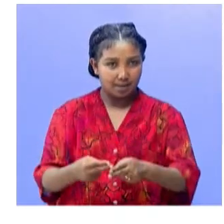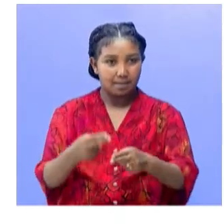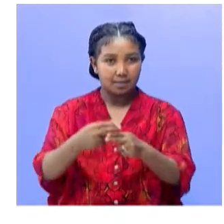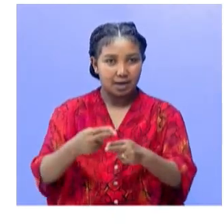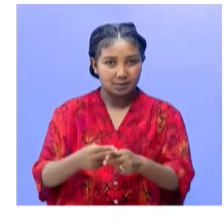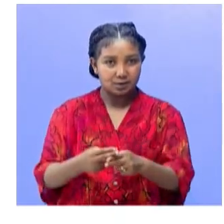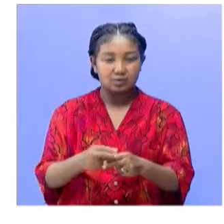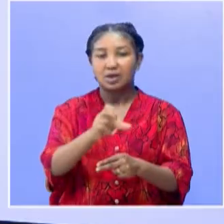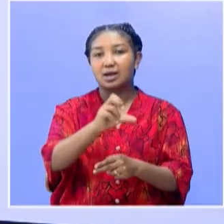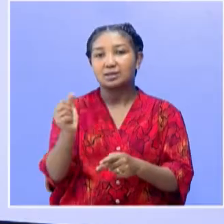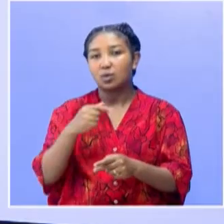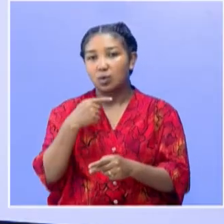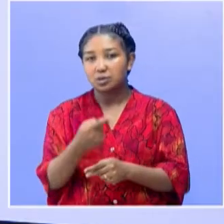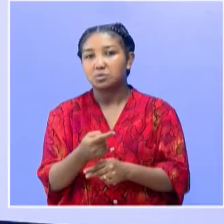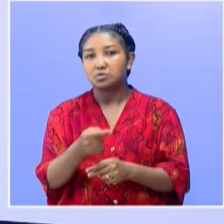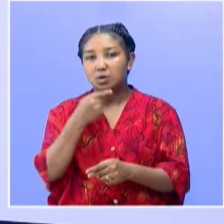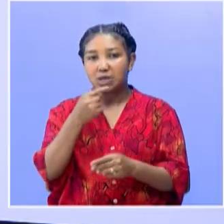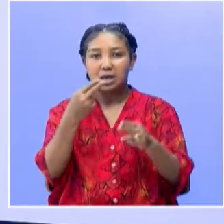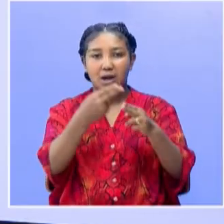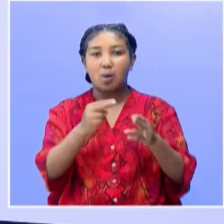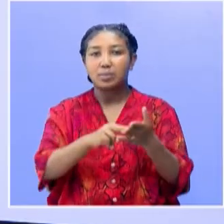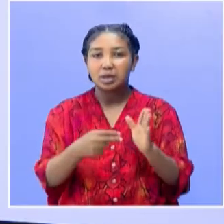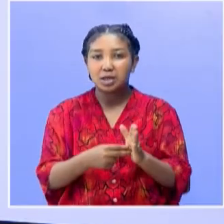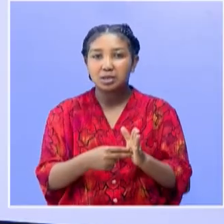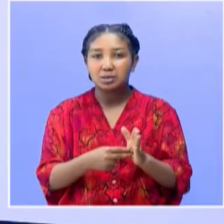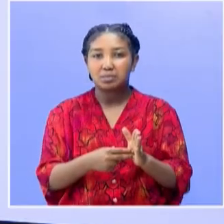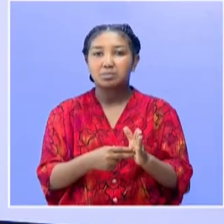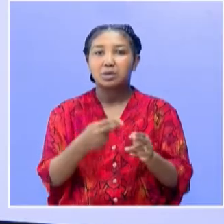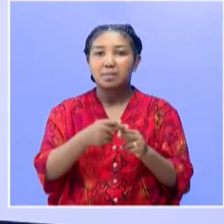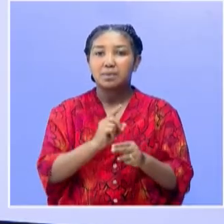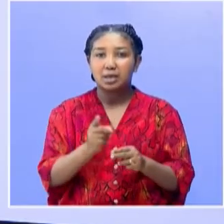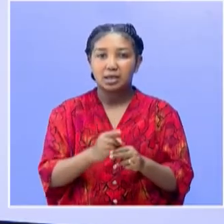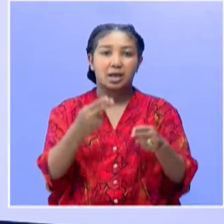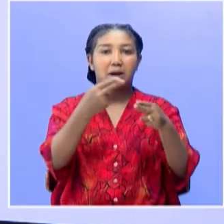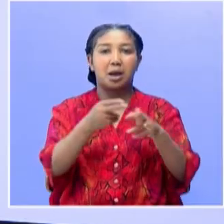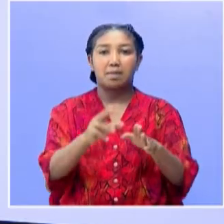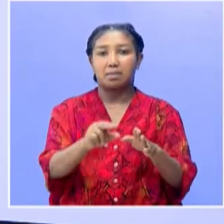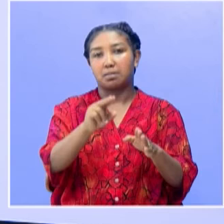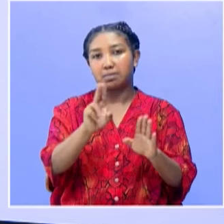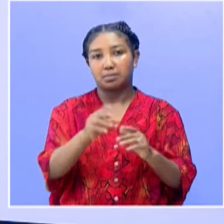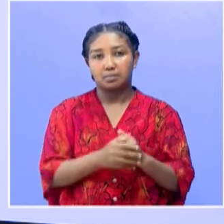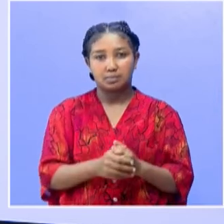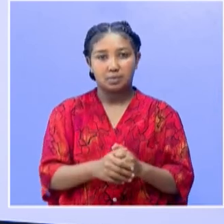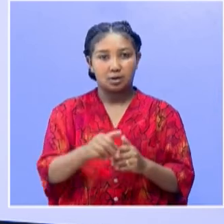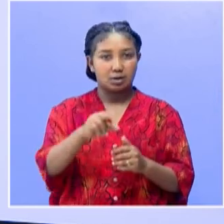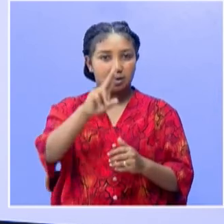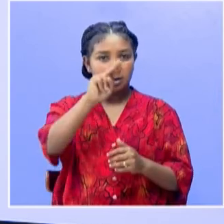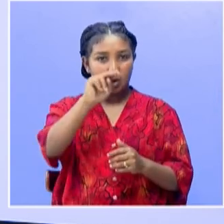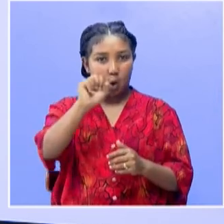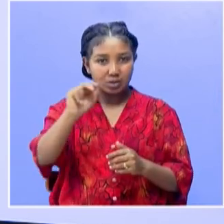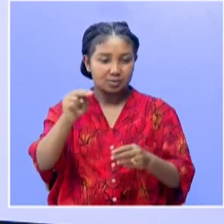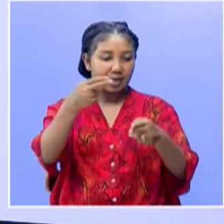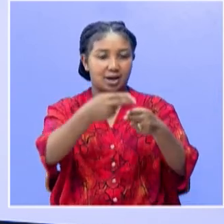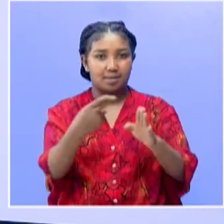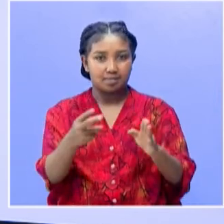Okay? In other words, when we say nouns, we are also saying what? Names. Okay? A noun